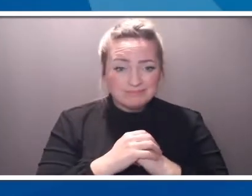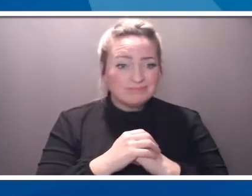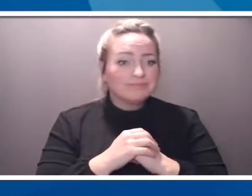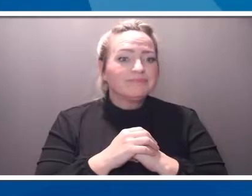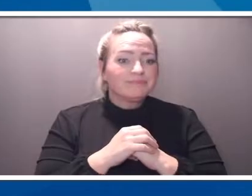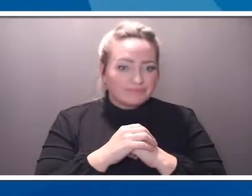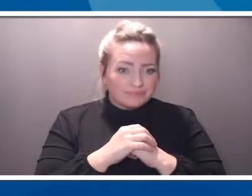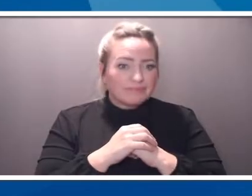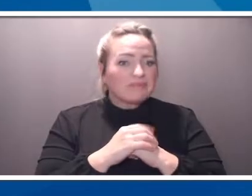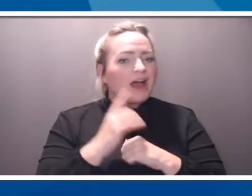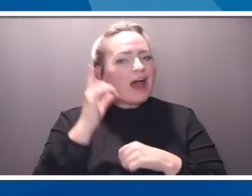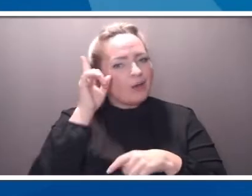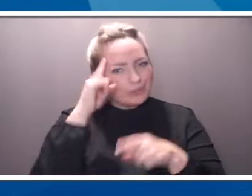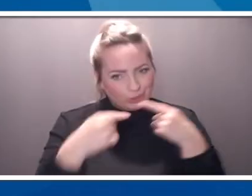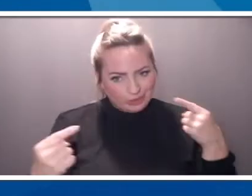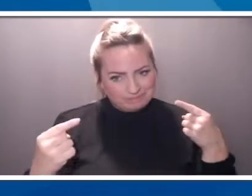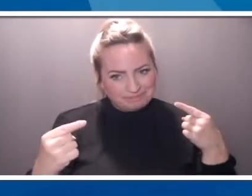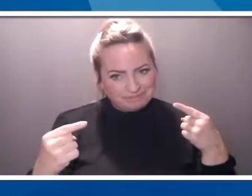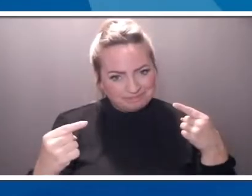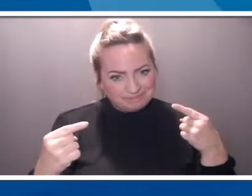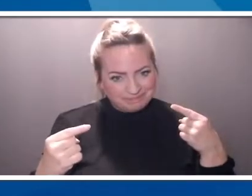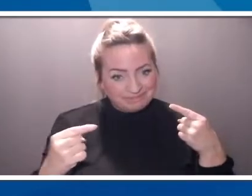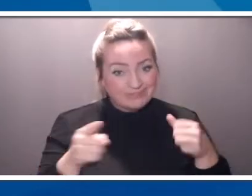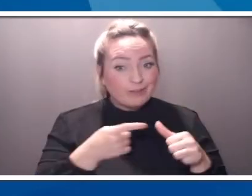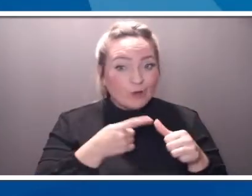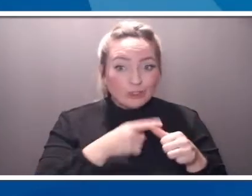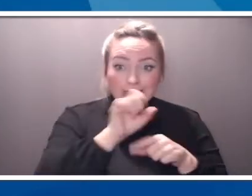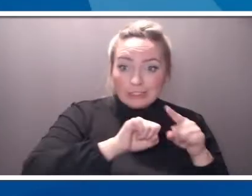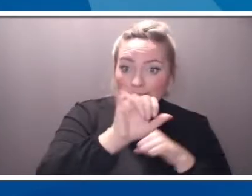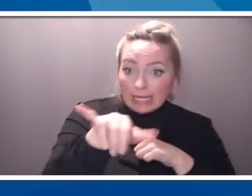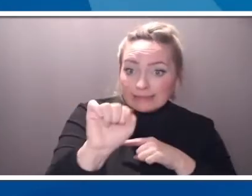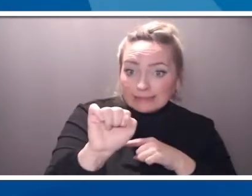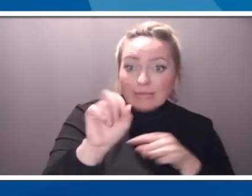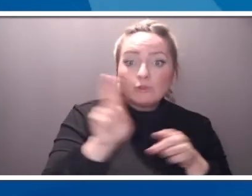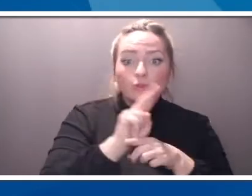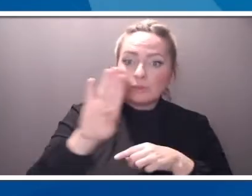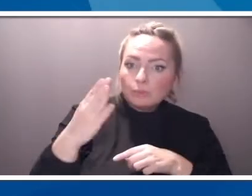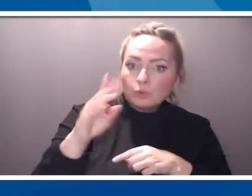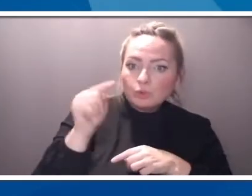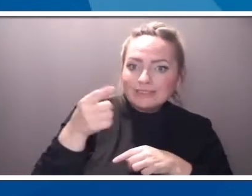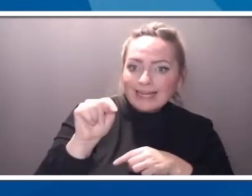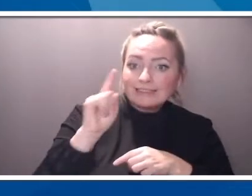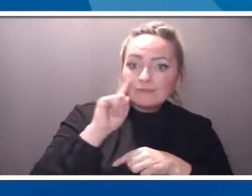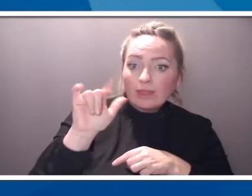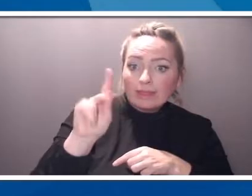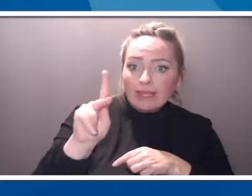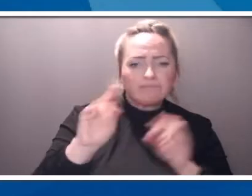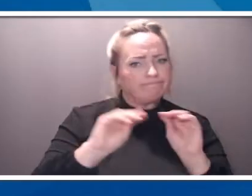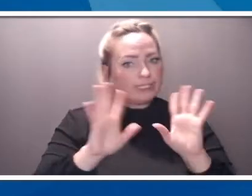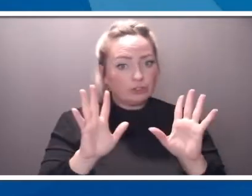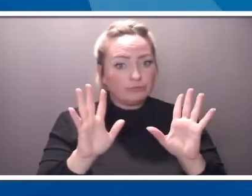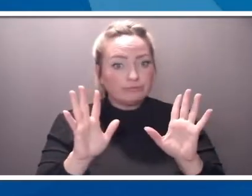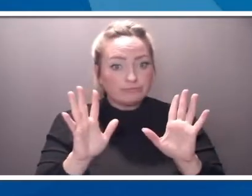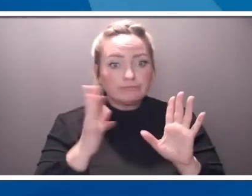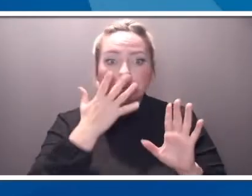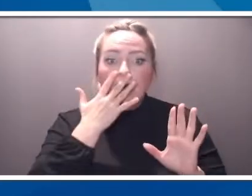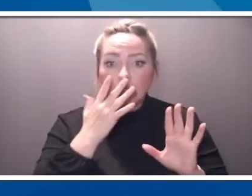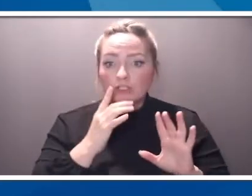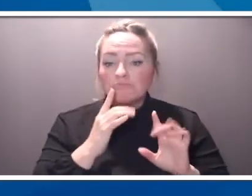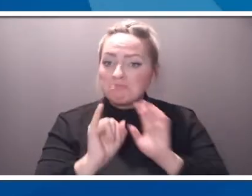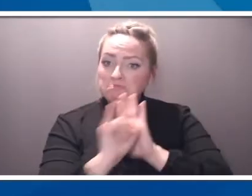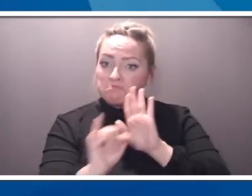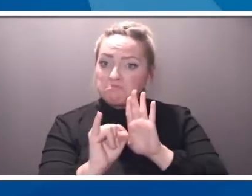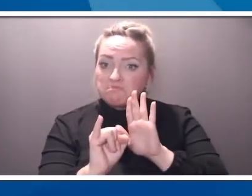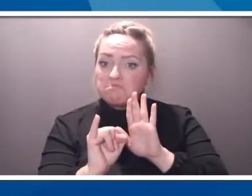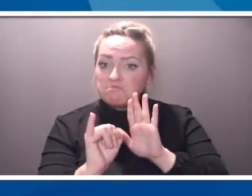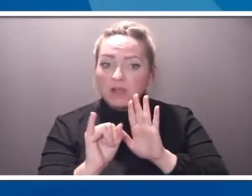I can find. And I would disagree with that one. In the first case, yes, I'm using blue text for the link. That's